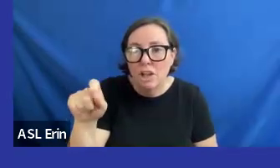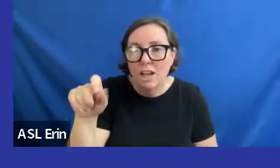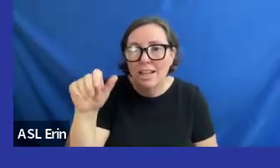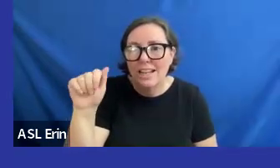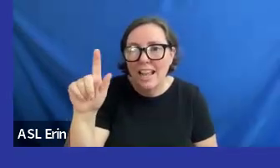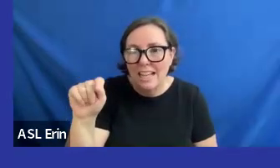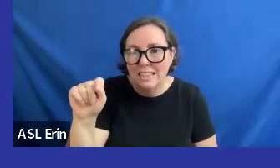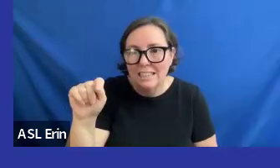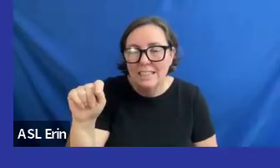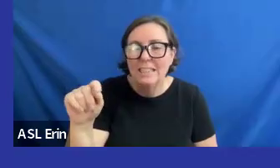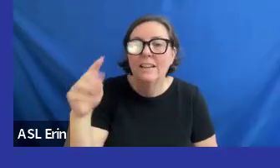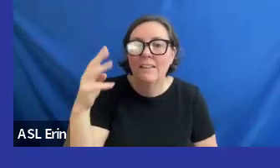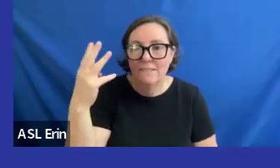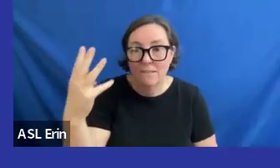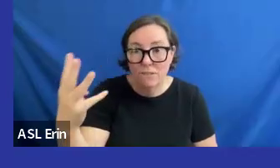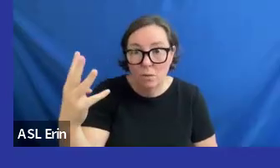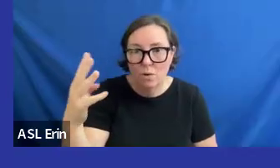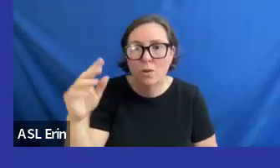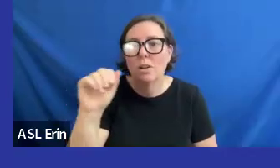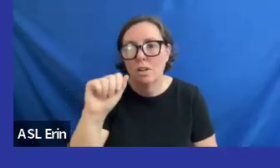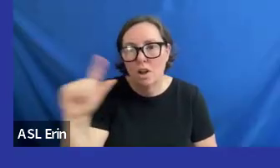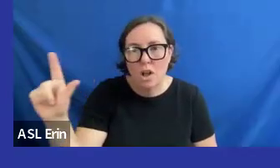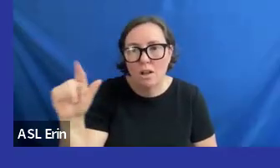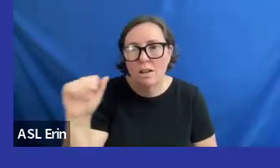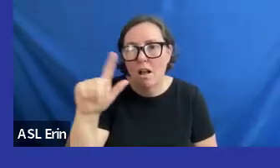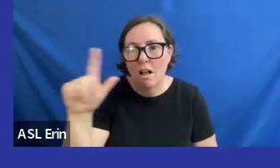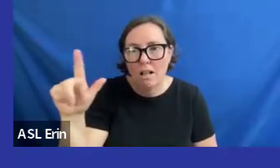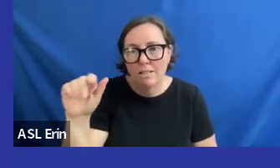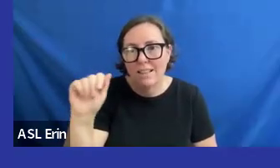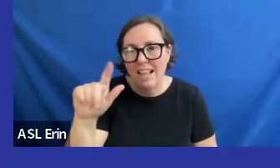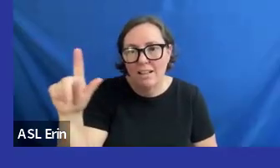the number 4, all.com.